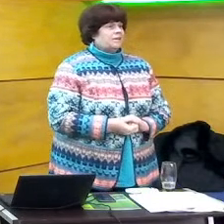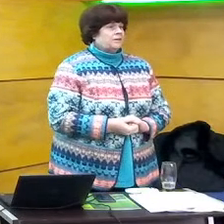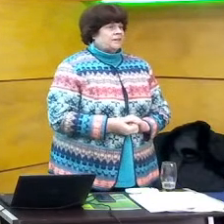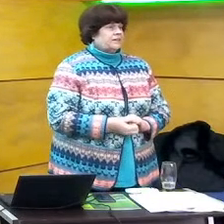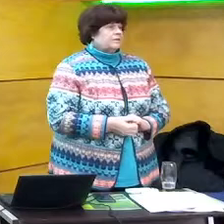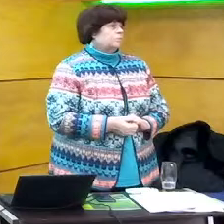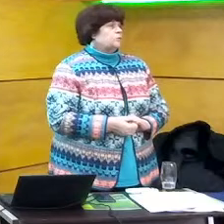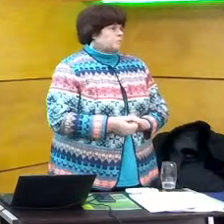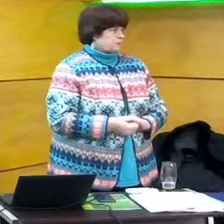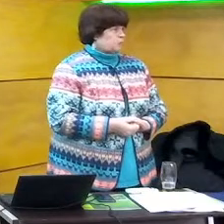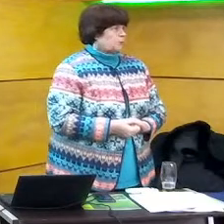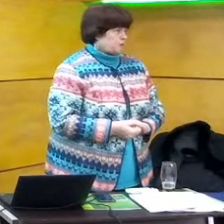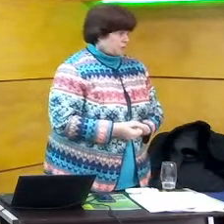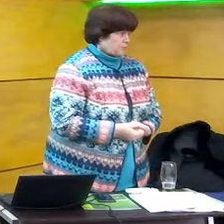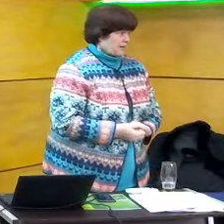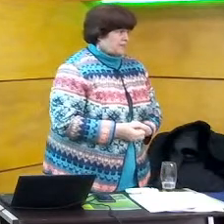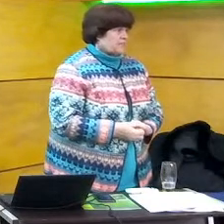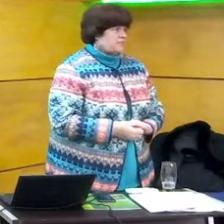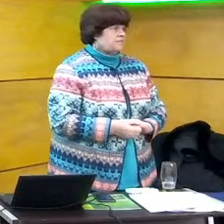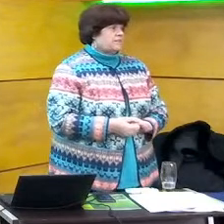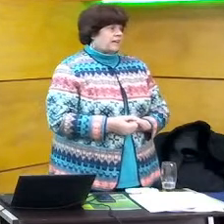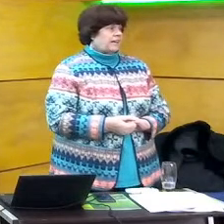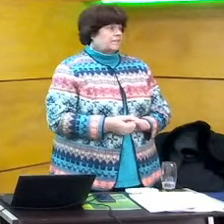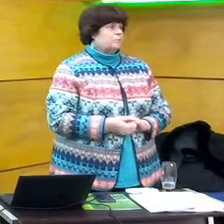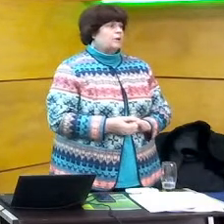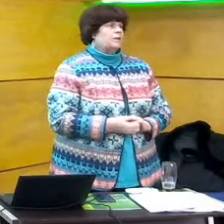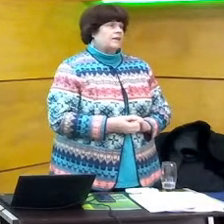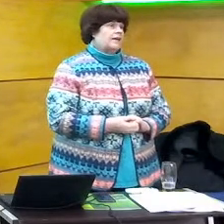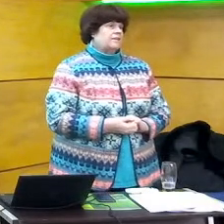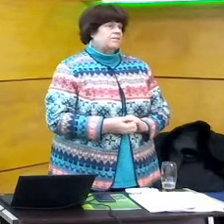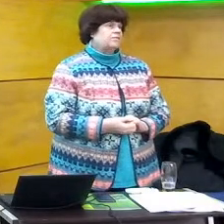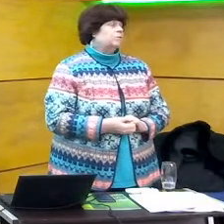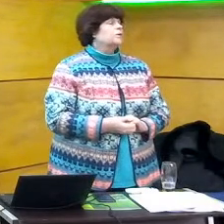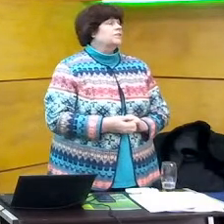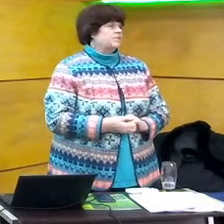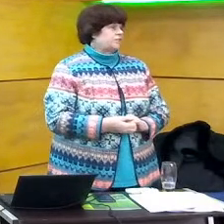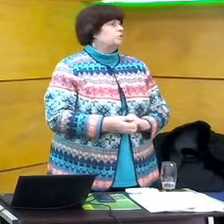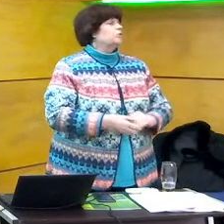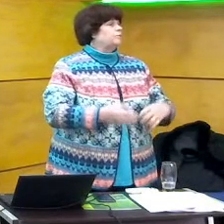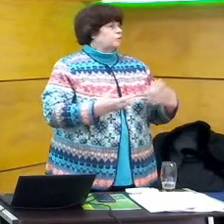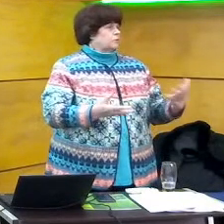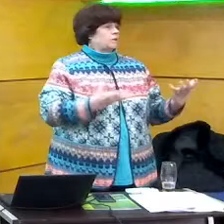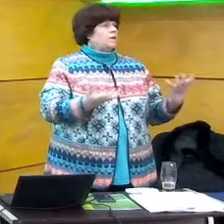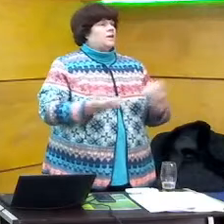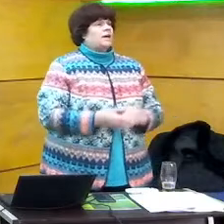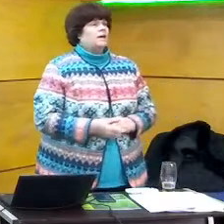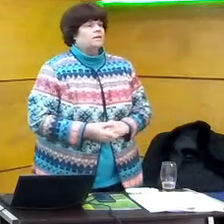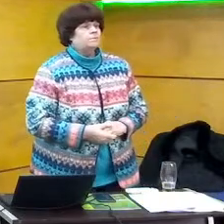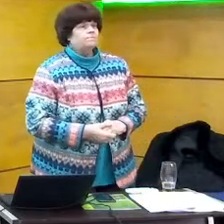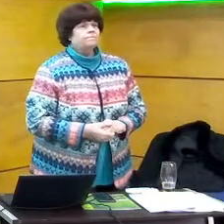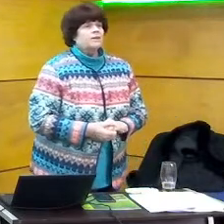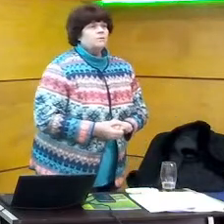My area was much more in the humanities, as well as organizational for